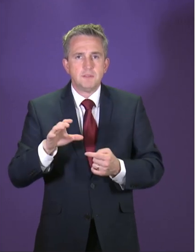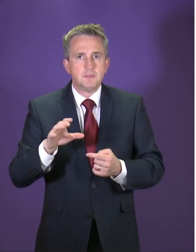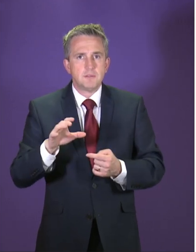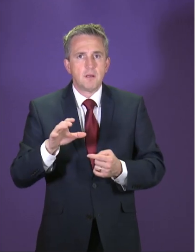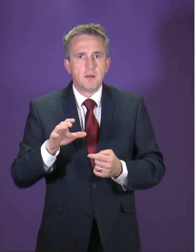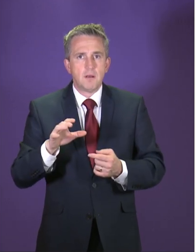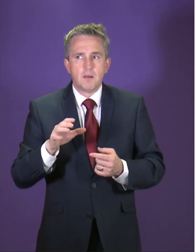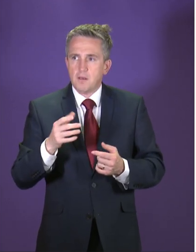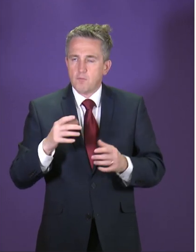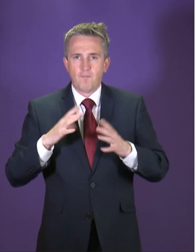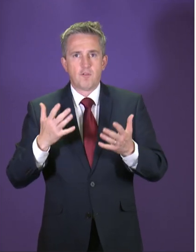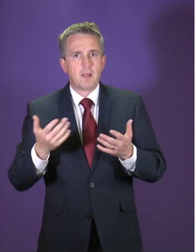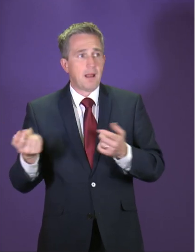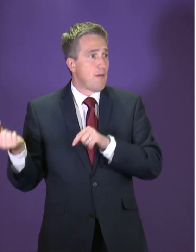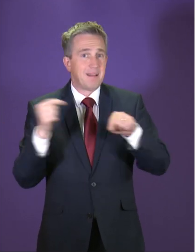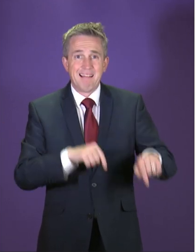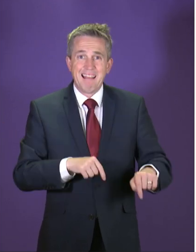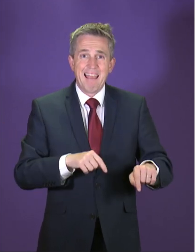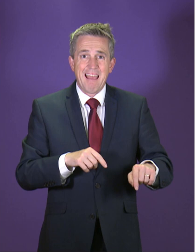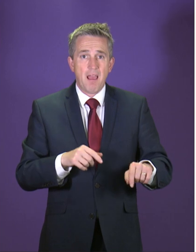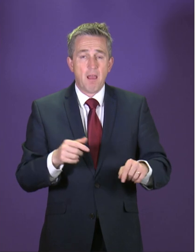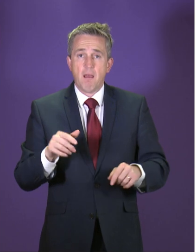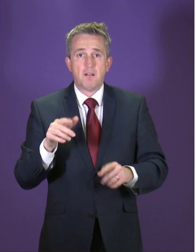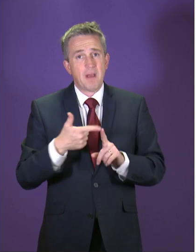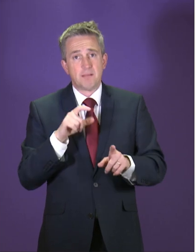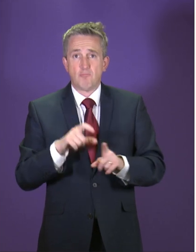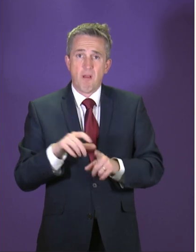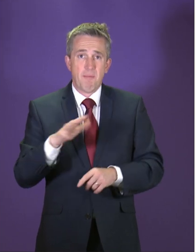in Edinburgh, I have been already 50 times.